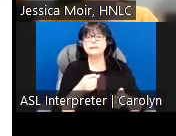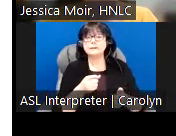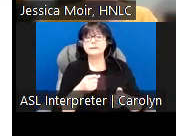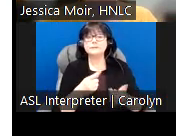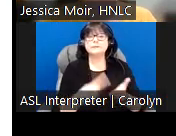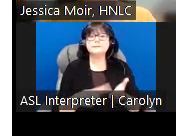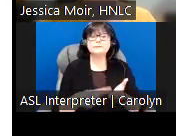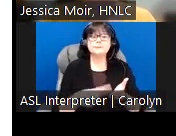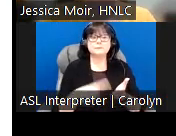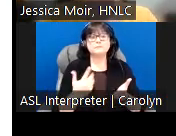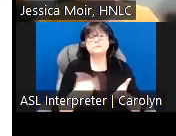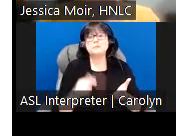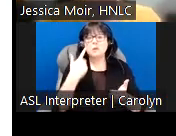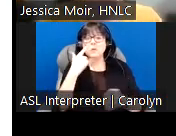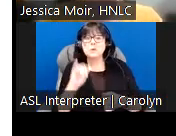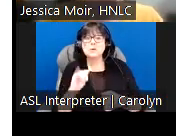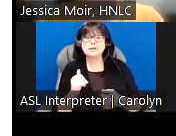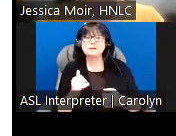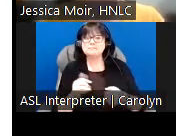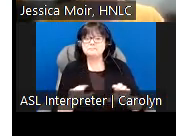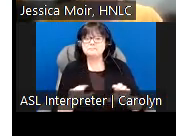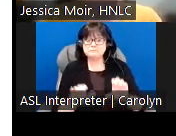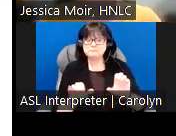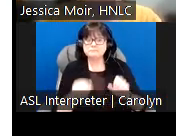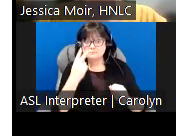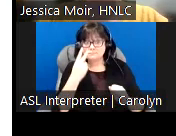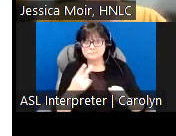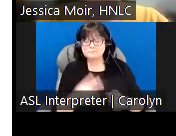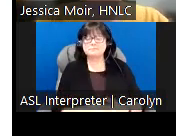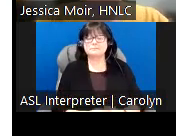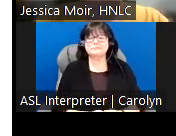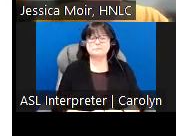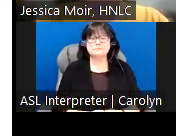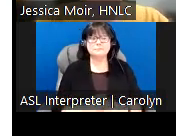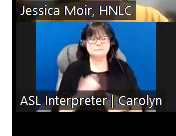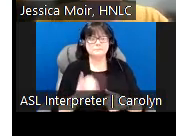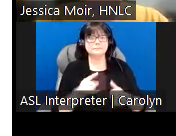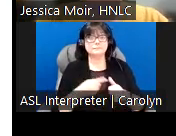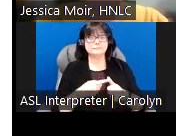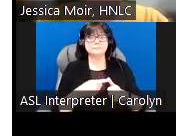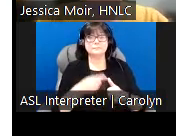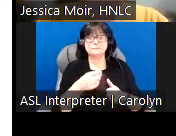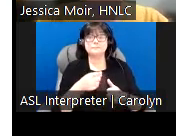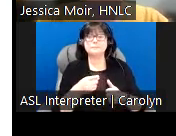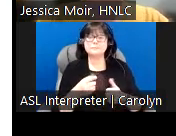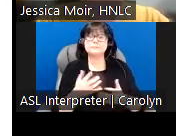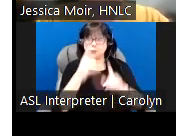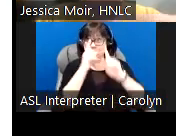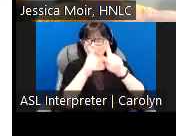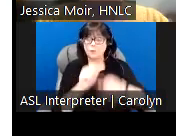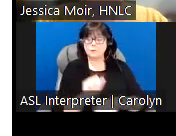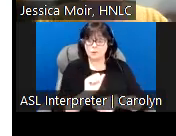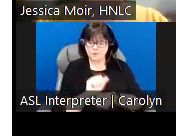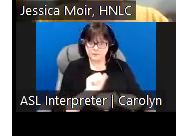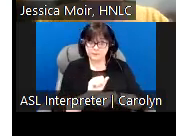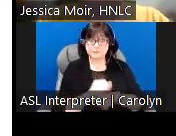the activities you might see. The first one here is for somebody who's on an employment goal path.